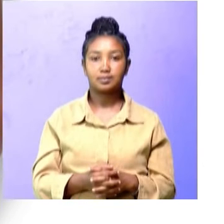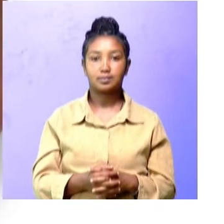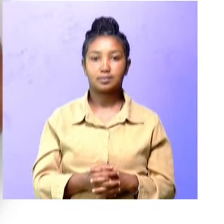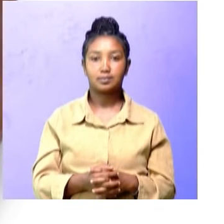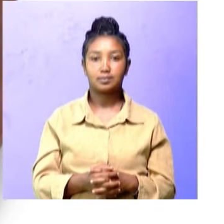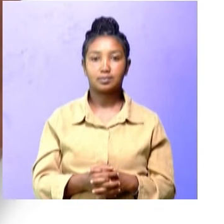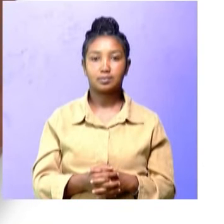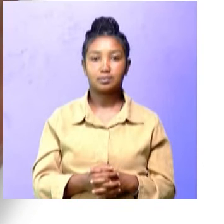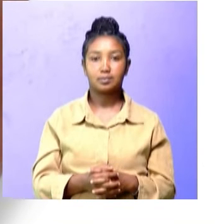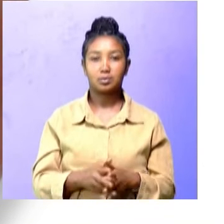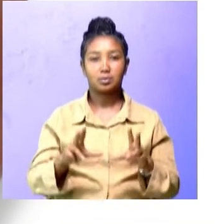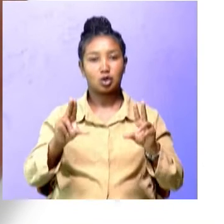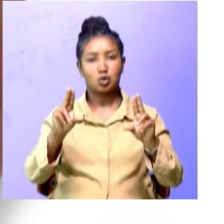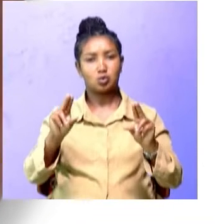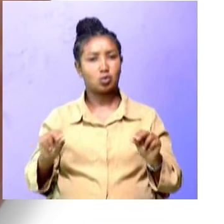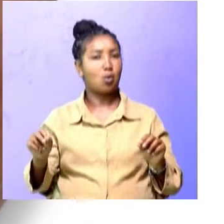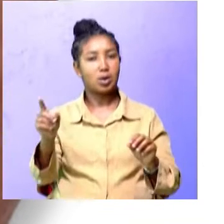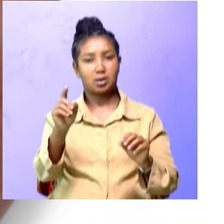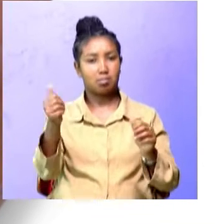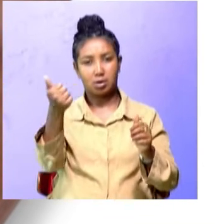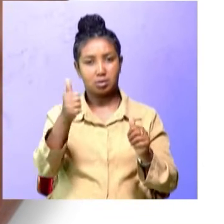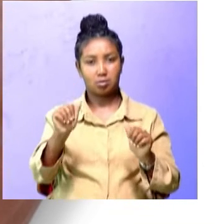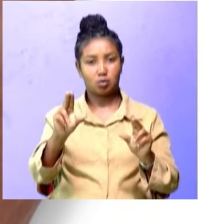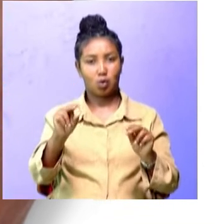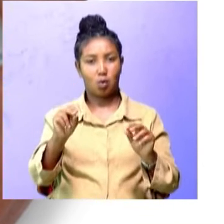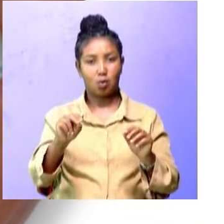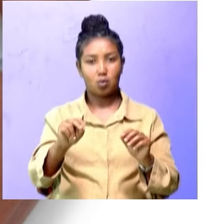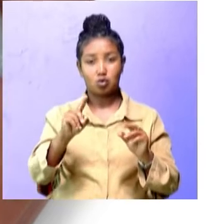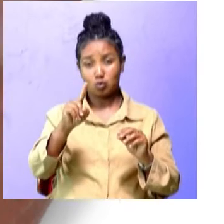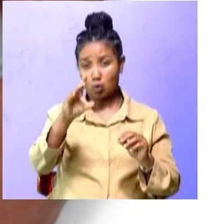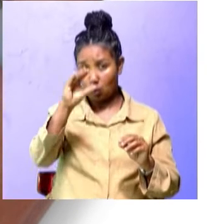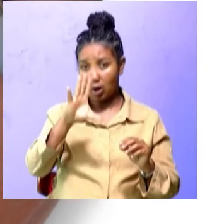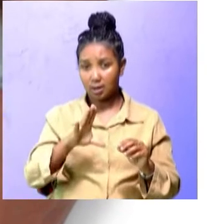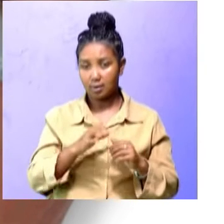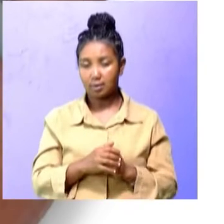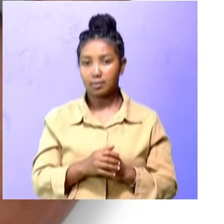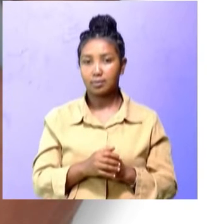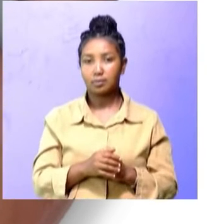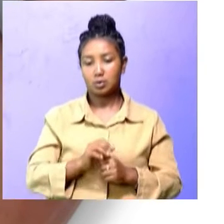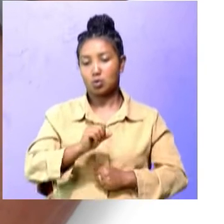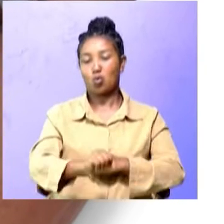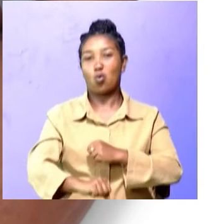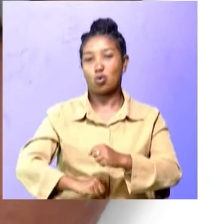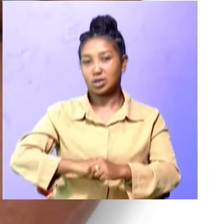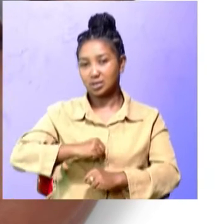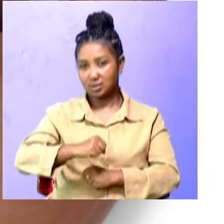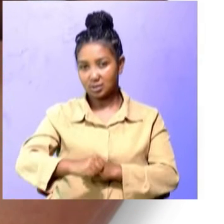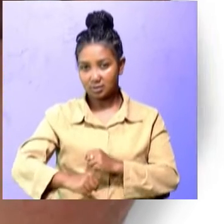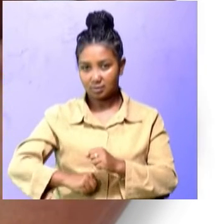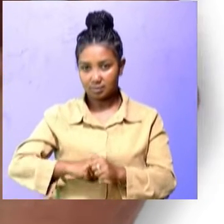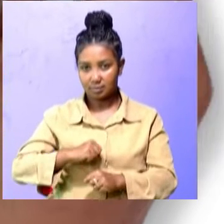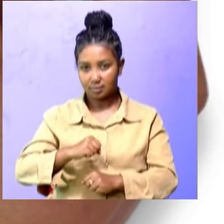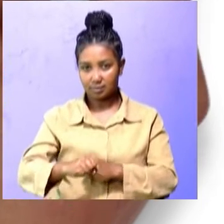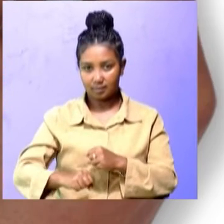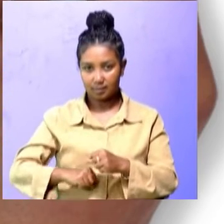okay? Nobody or no one worries,